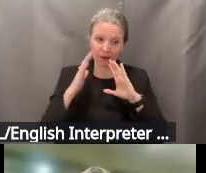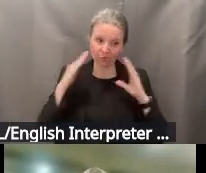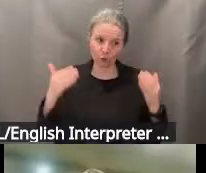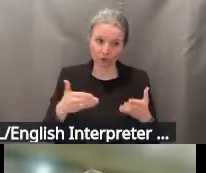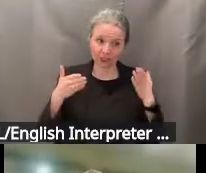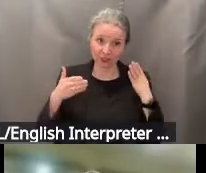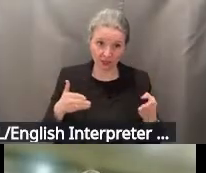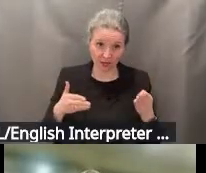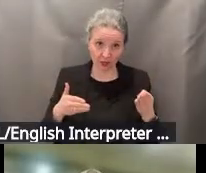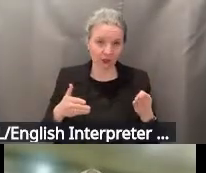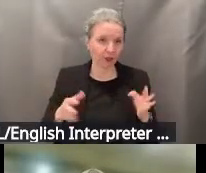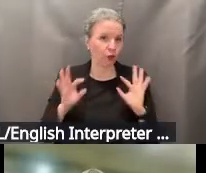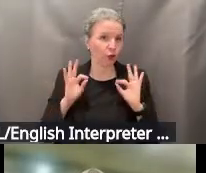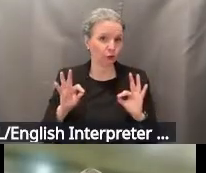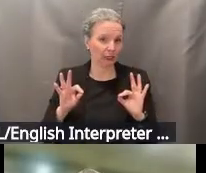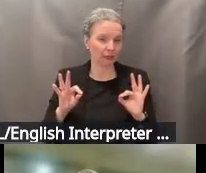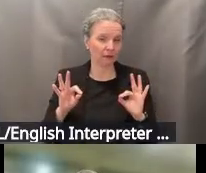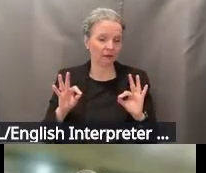there would be a great